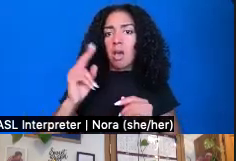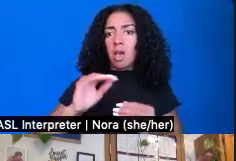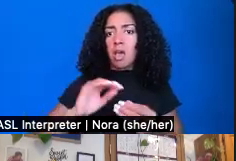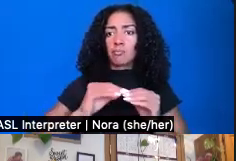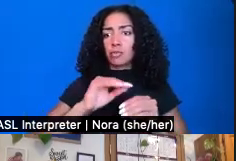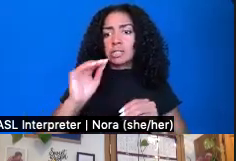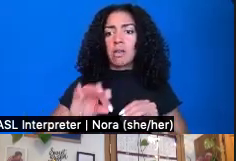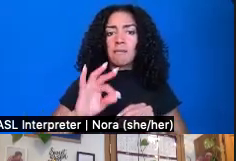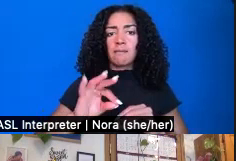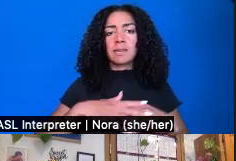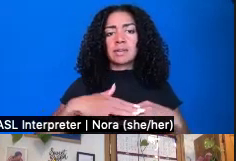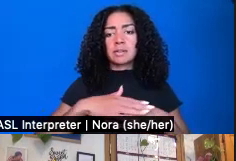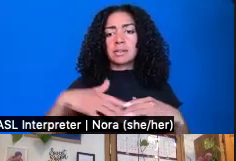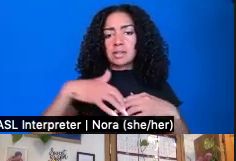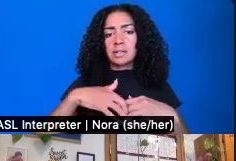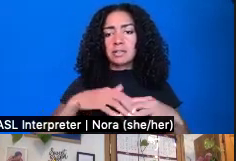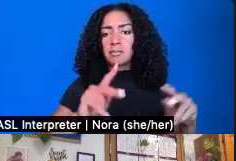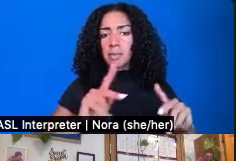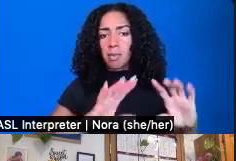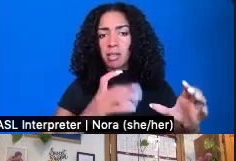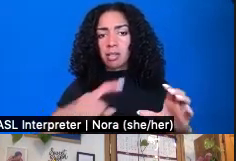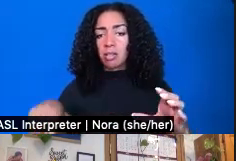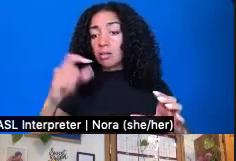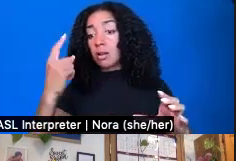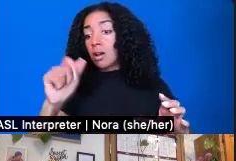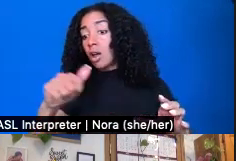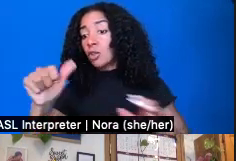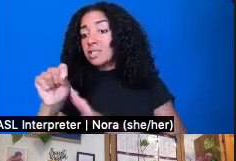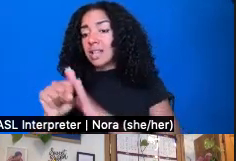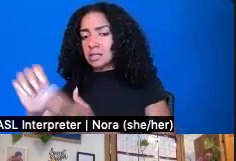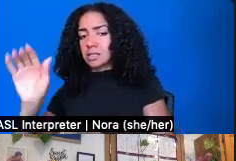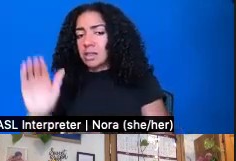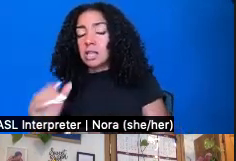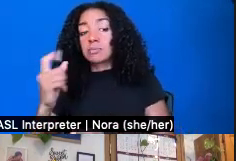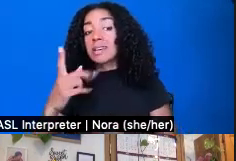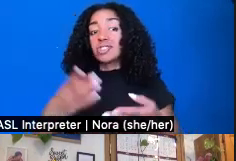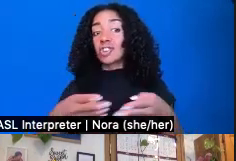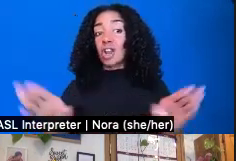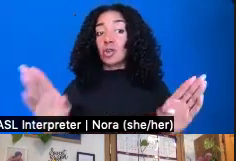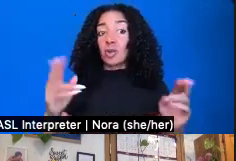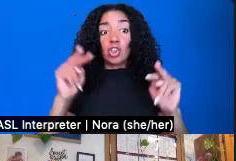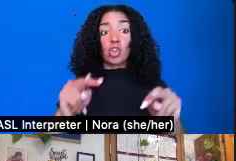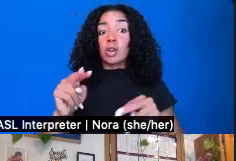much. So, but generally, we have the highest rates. If you were to look at the overall numbers, we have the highest